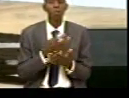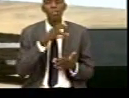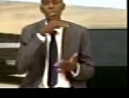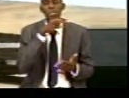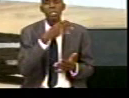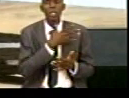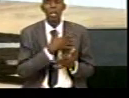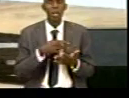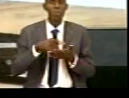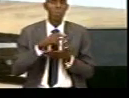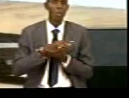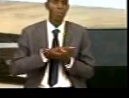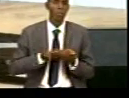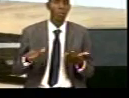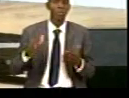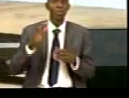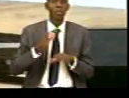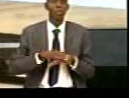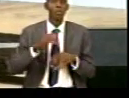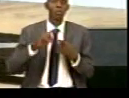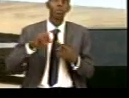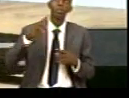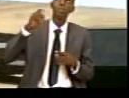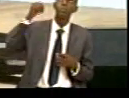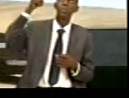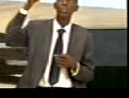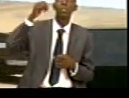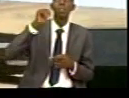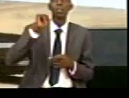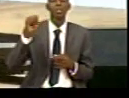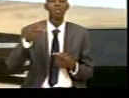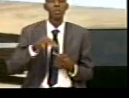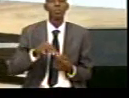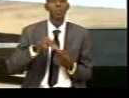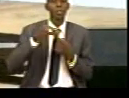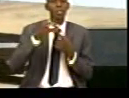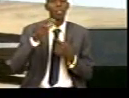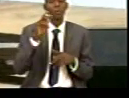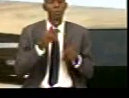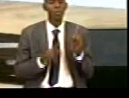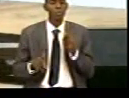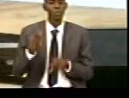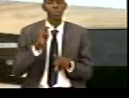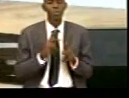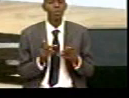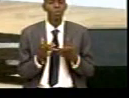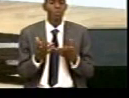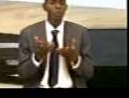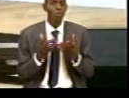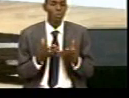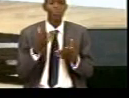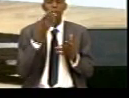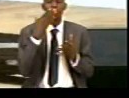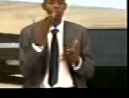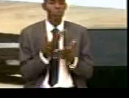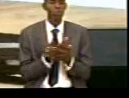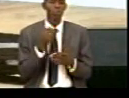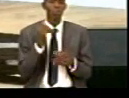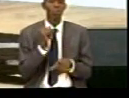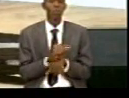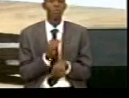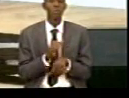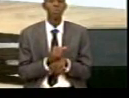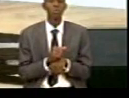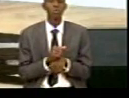and purify unto himself a peculiar people, zealous of good works. They're